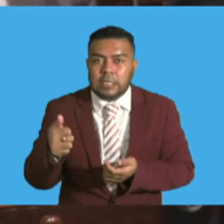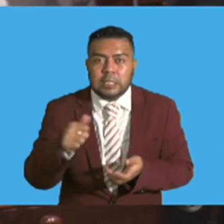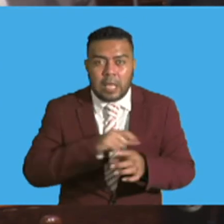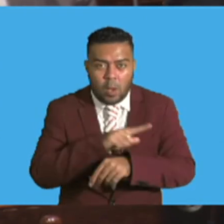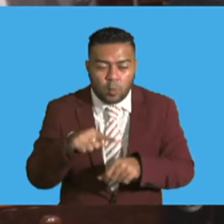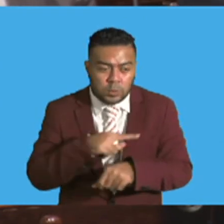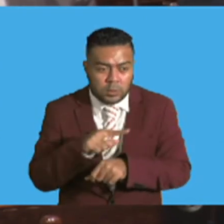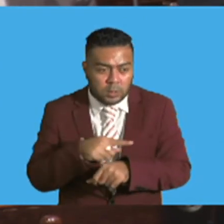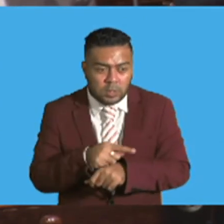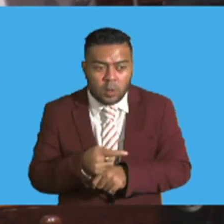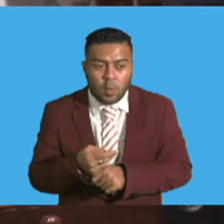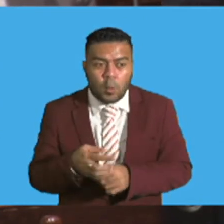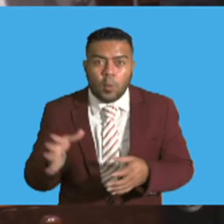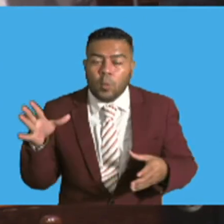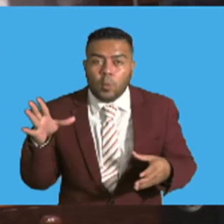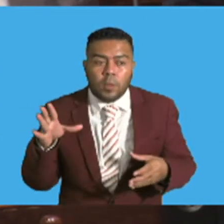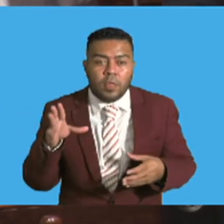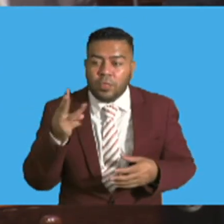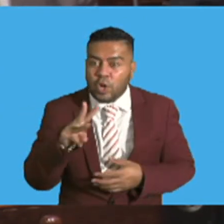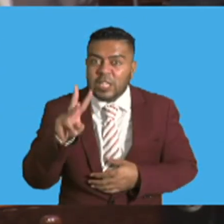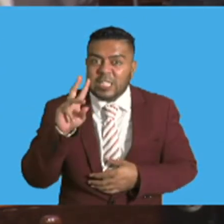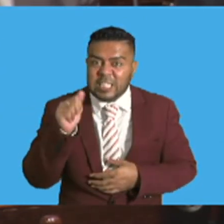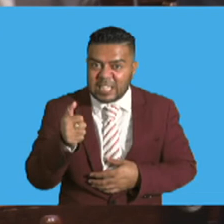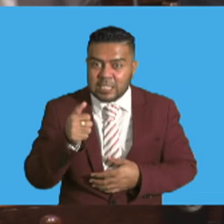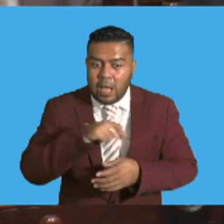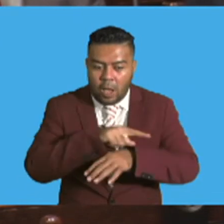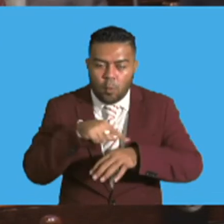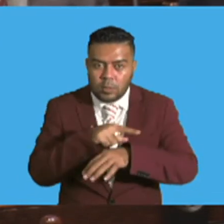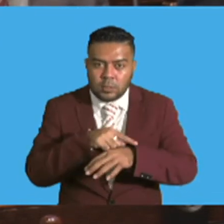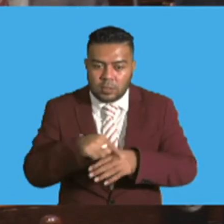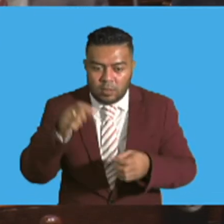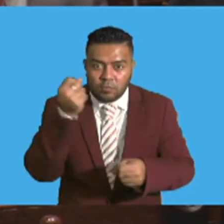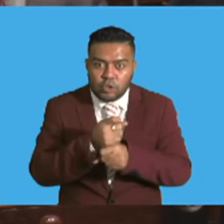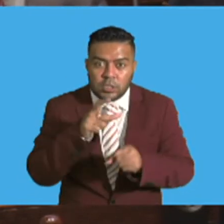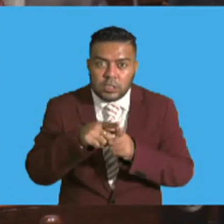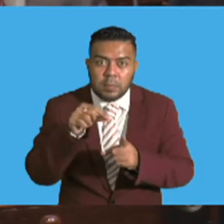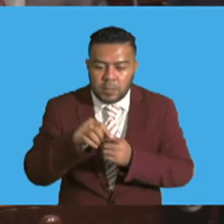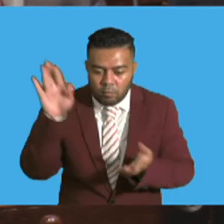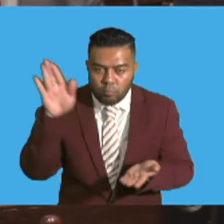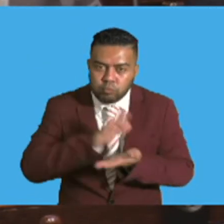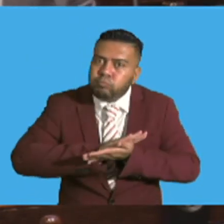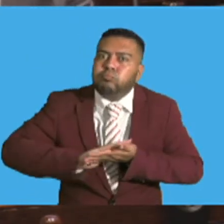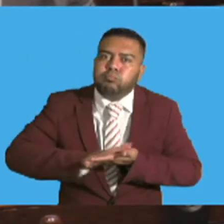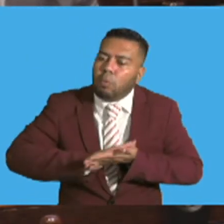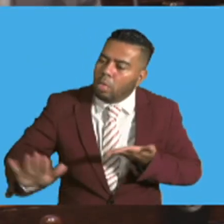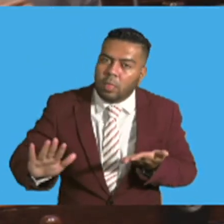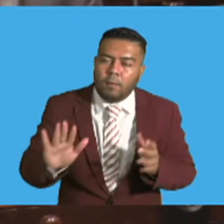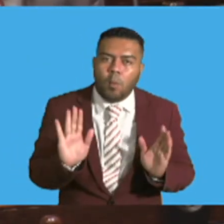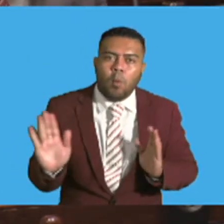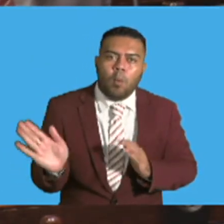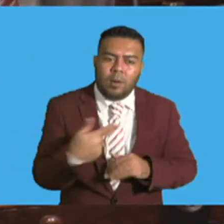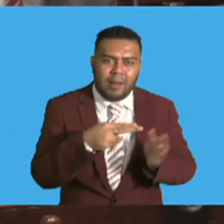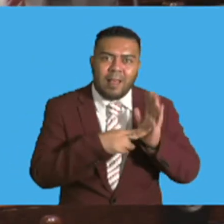sir. Within 36 hours, 1/3 of the value of our GDP is wiped out. Obviously, if Nandi